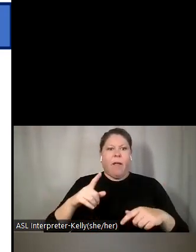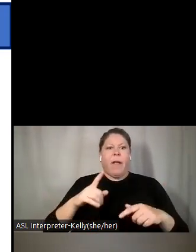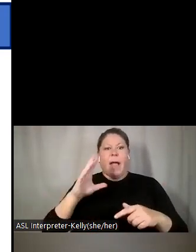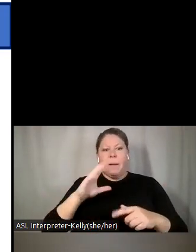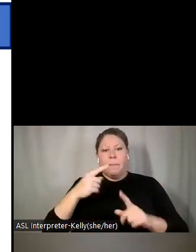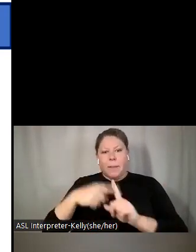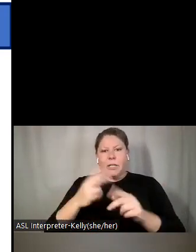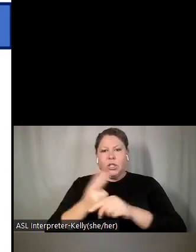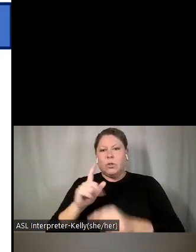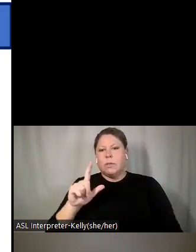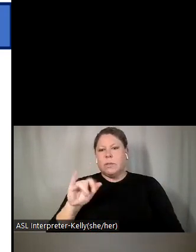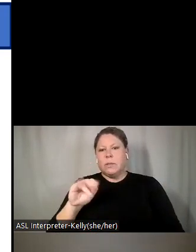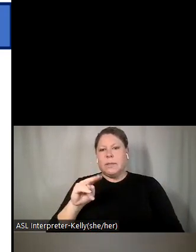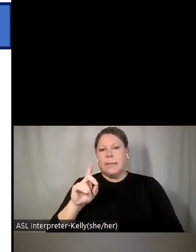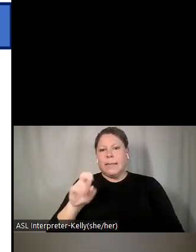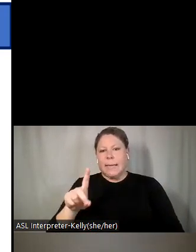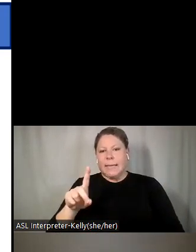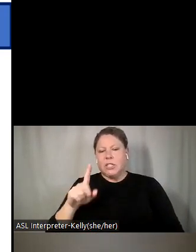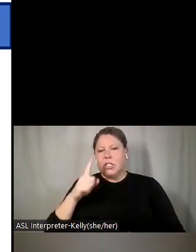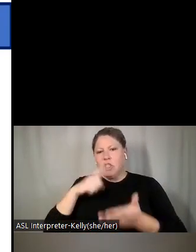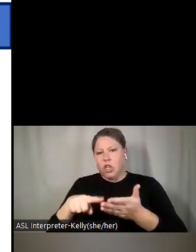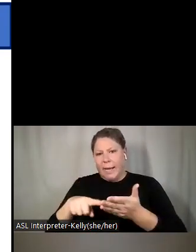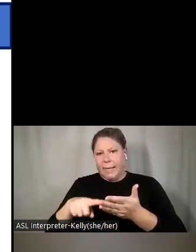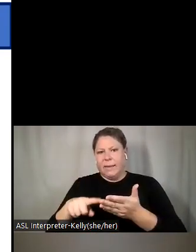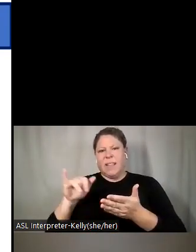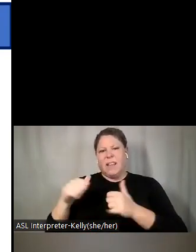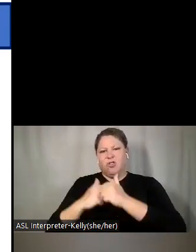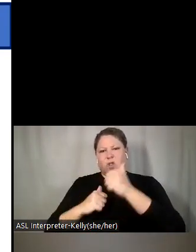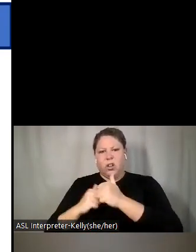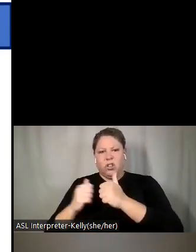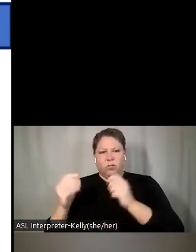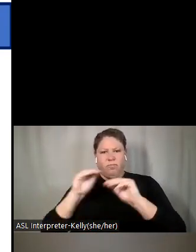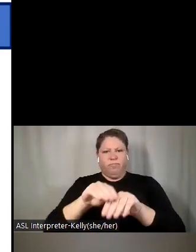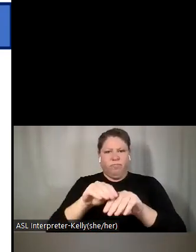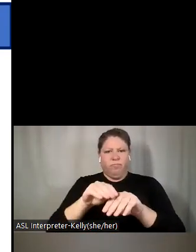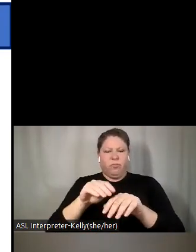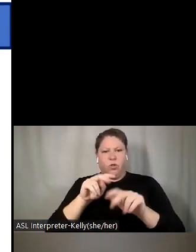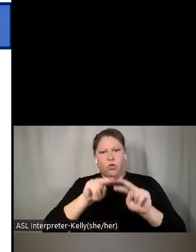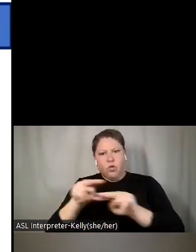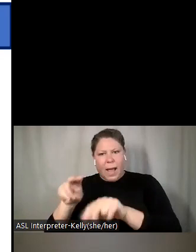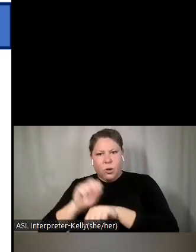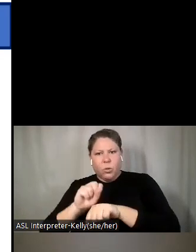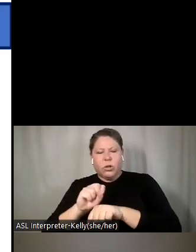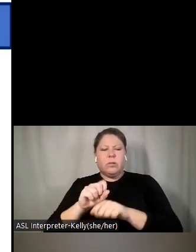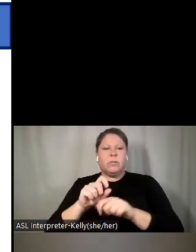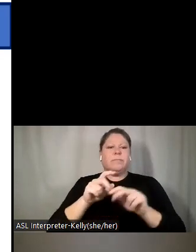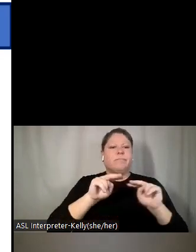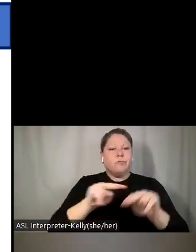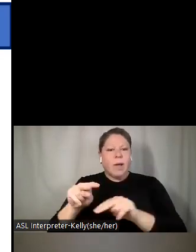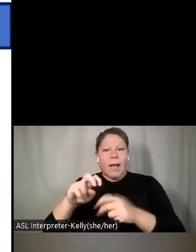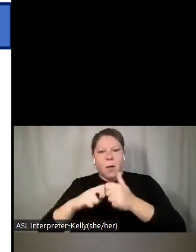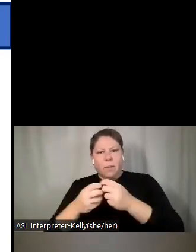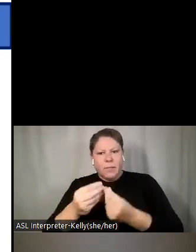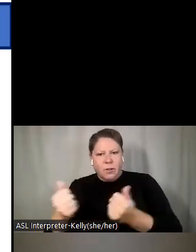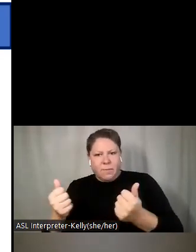that communication and checking structure to track our work and track our problem solving, and to support the